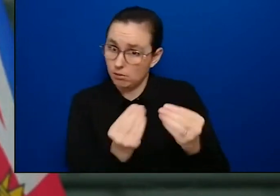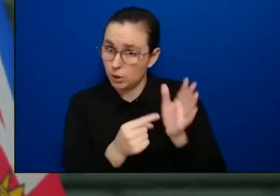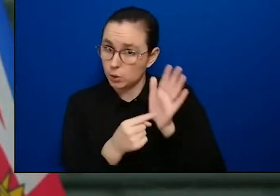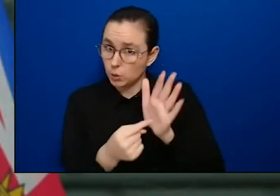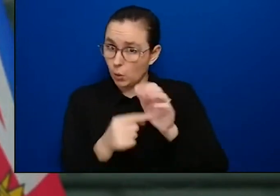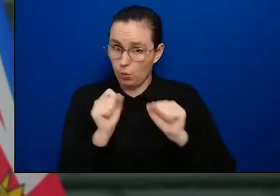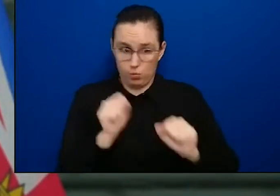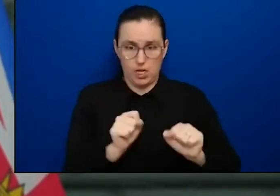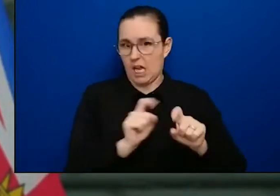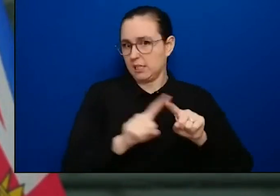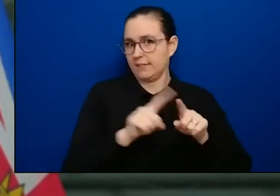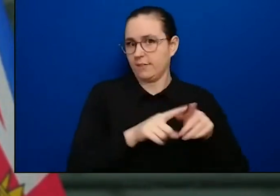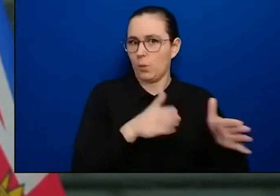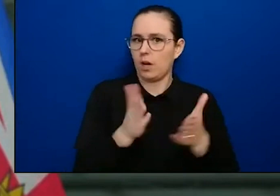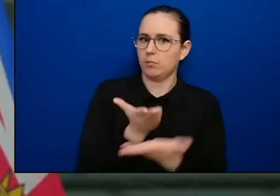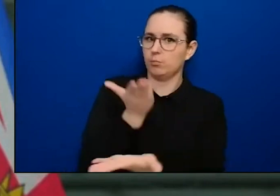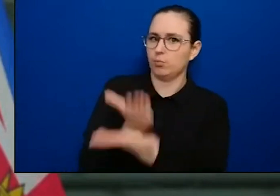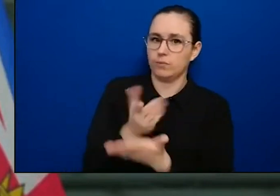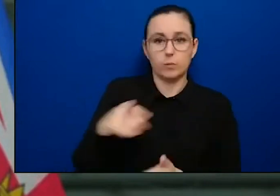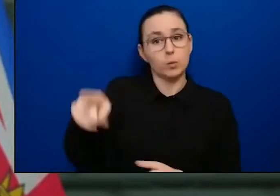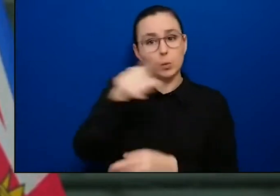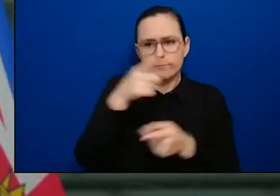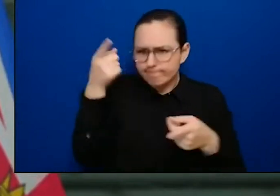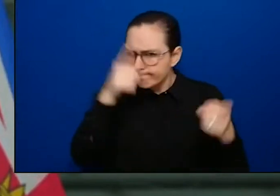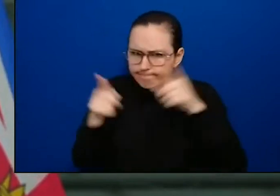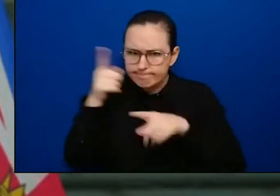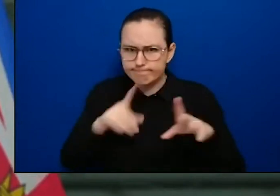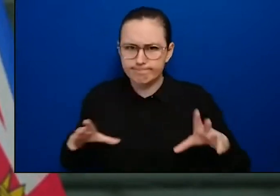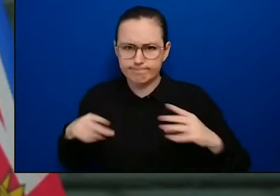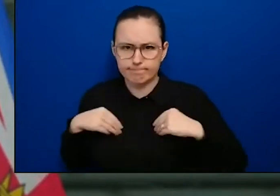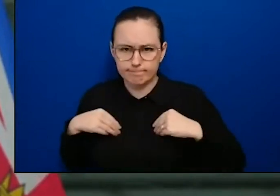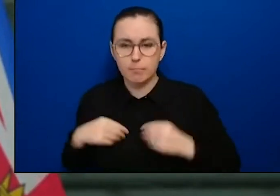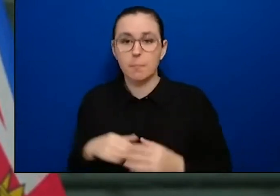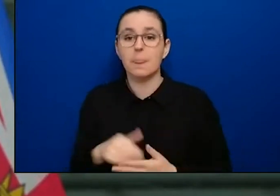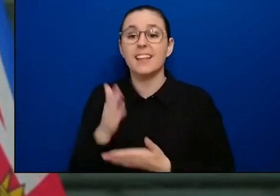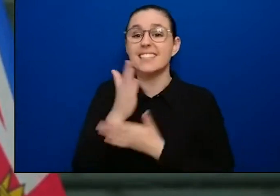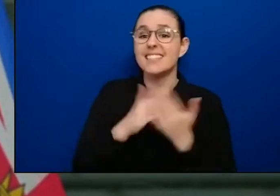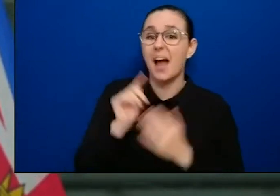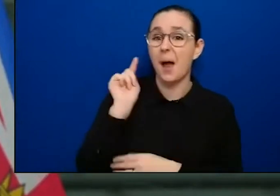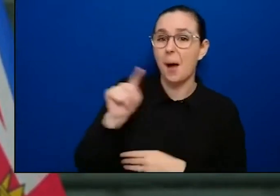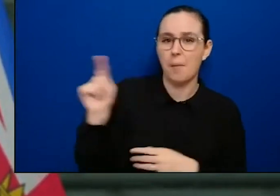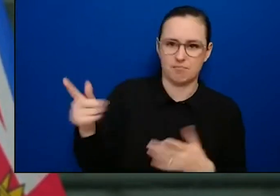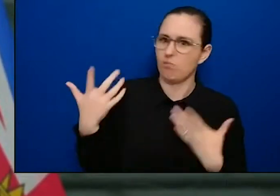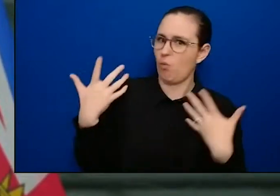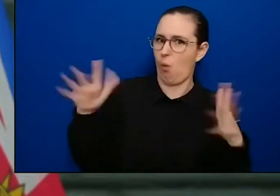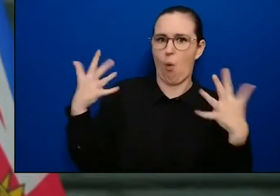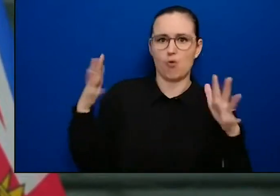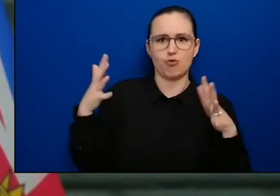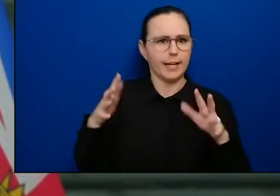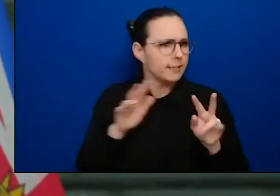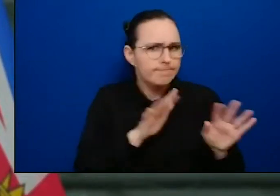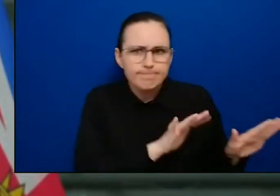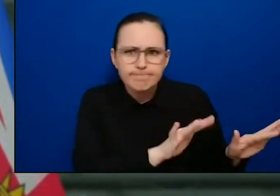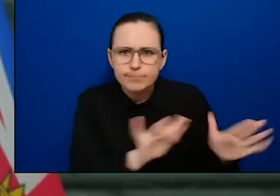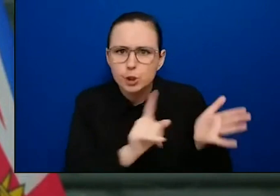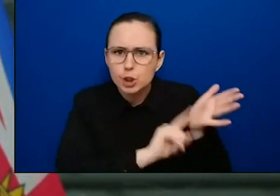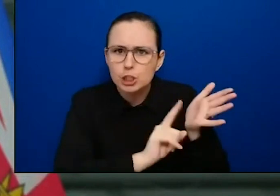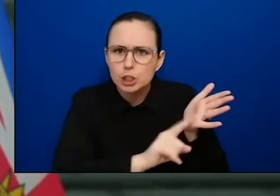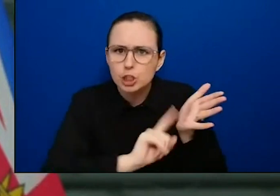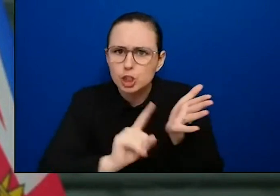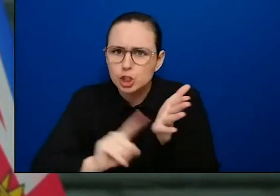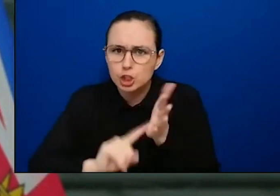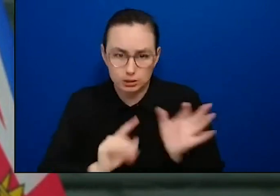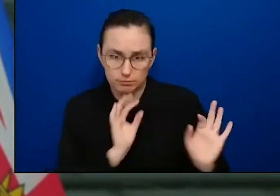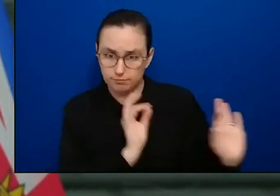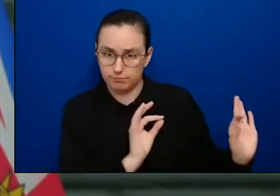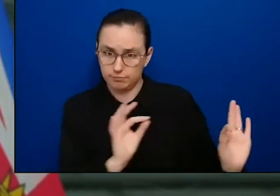know that many faith services have done this already, and many faith leaders are working with their own communities to make sure that we have